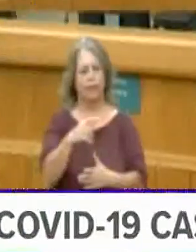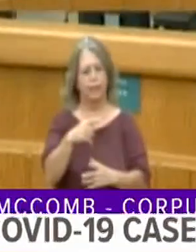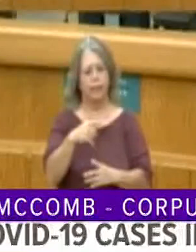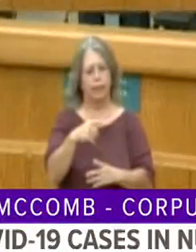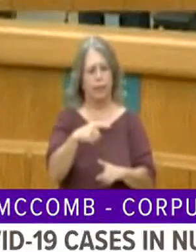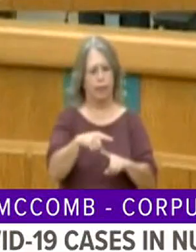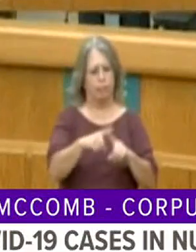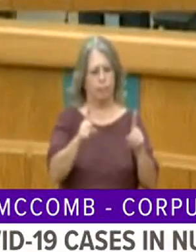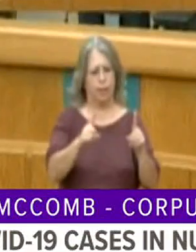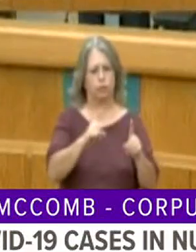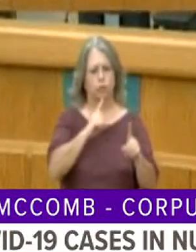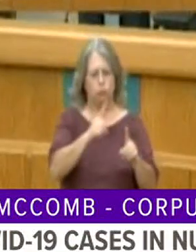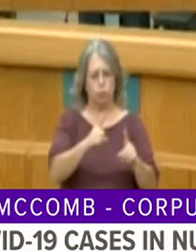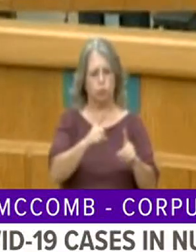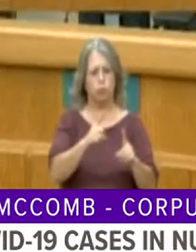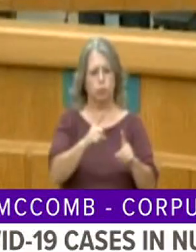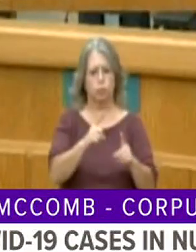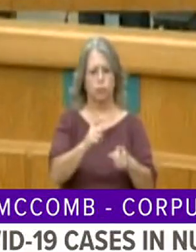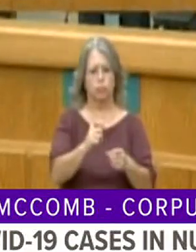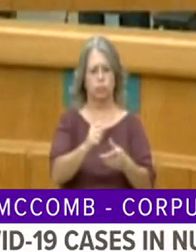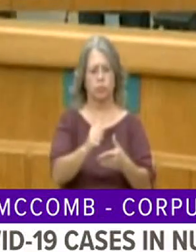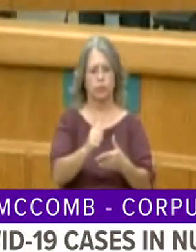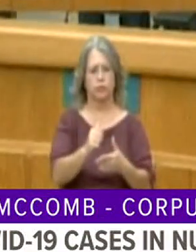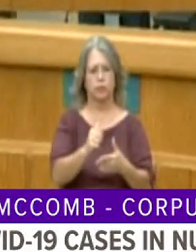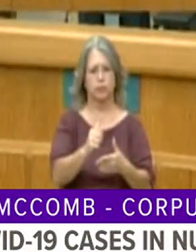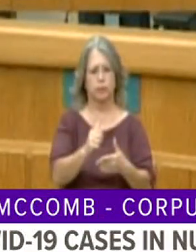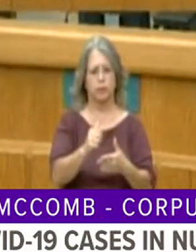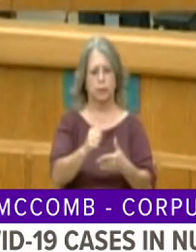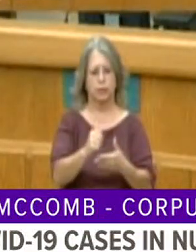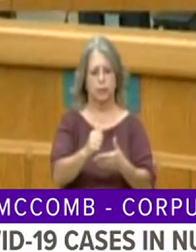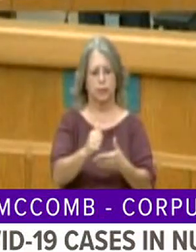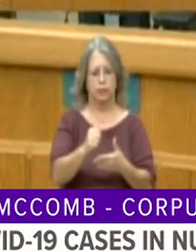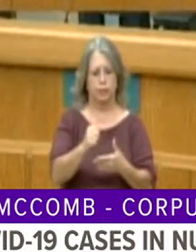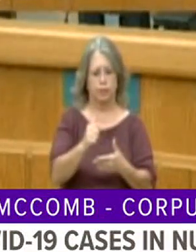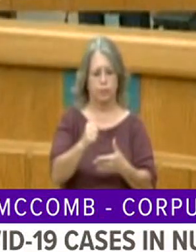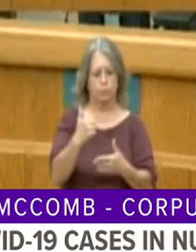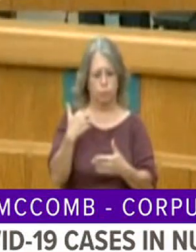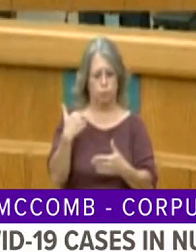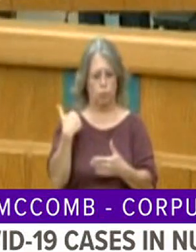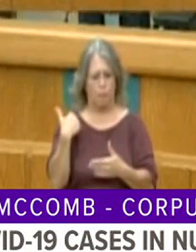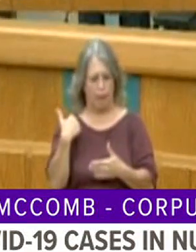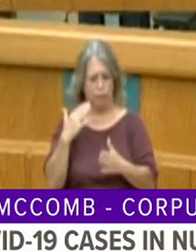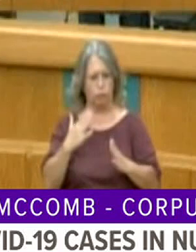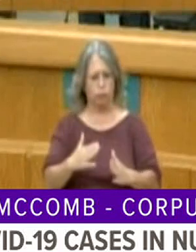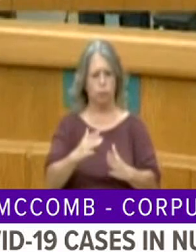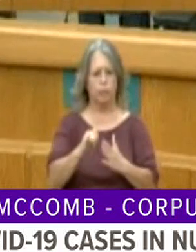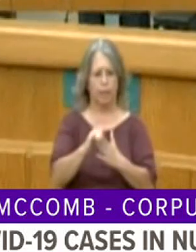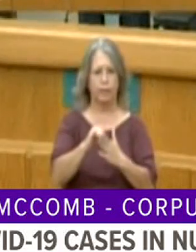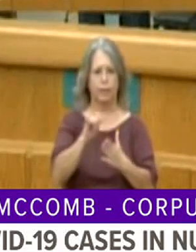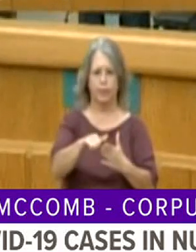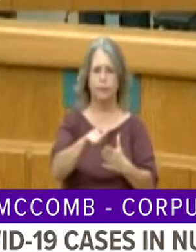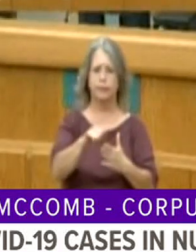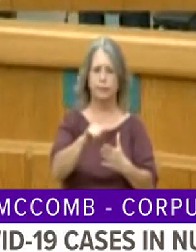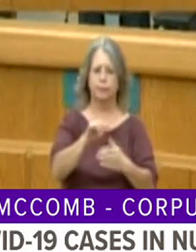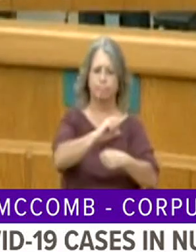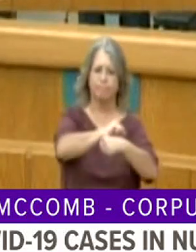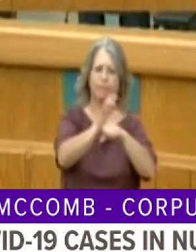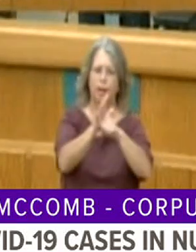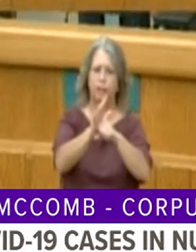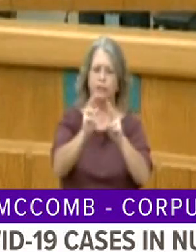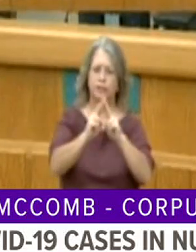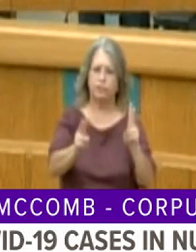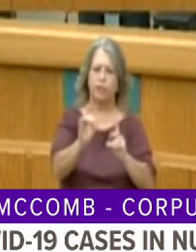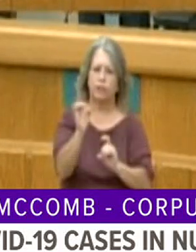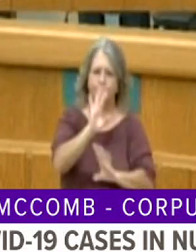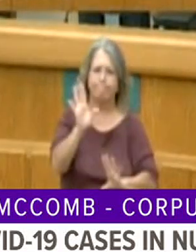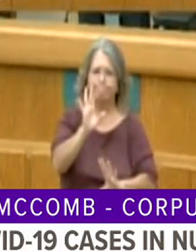This is a serious illness that we're dealing with, and that's why we're so adamant that you follow the rules